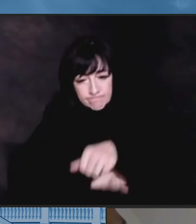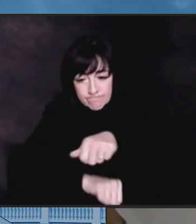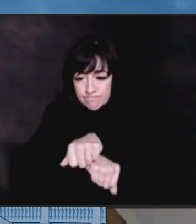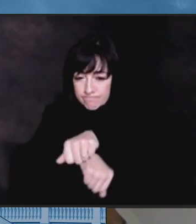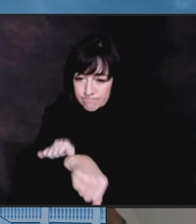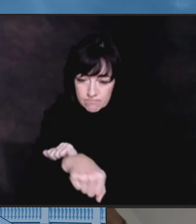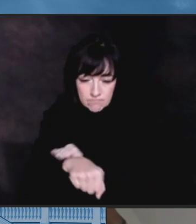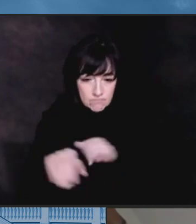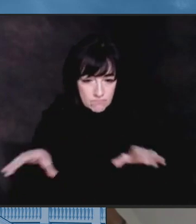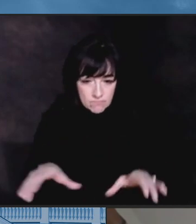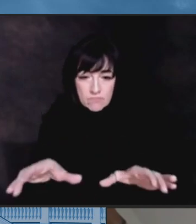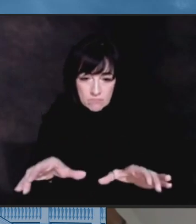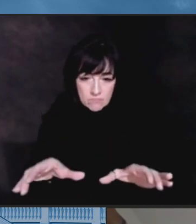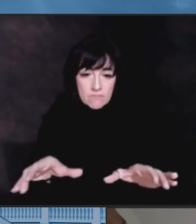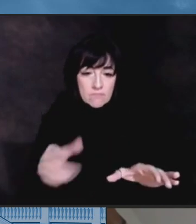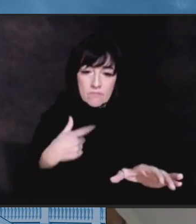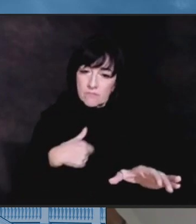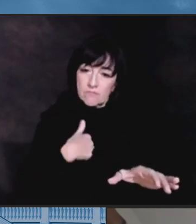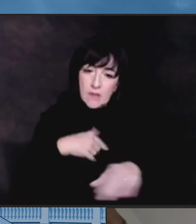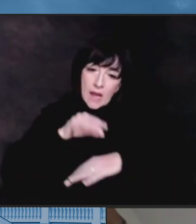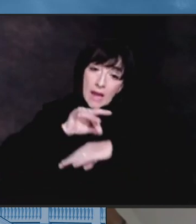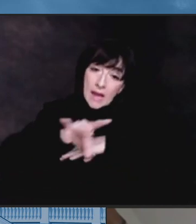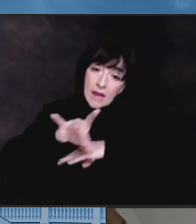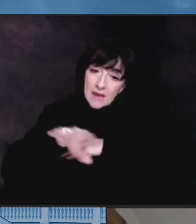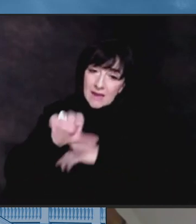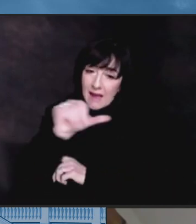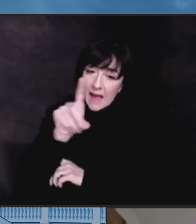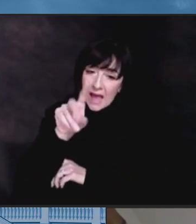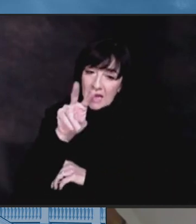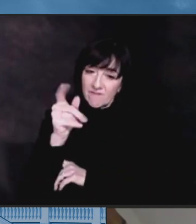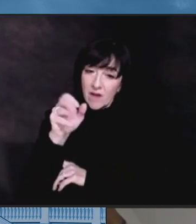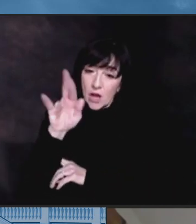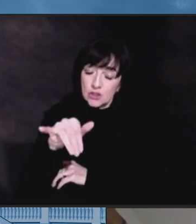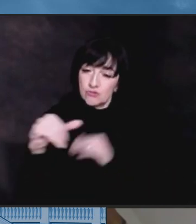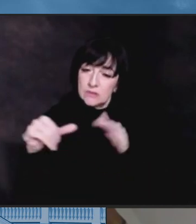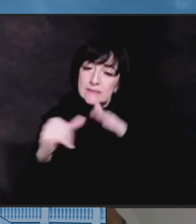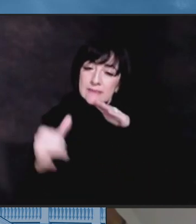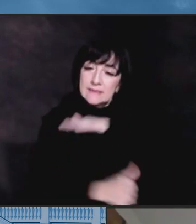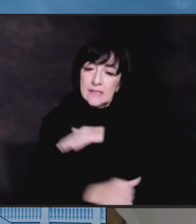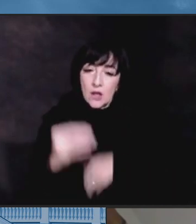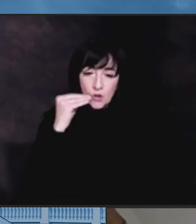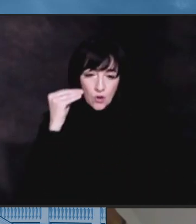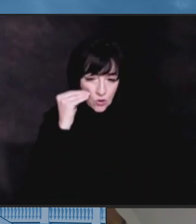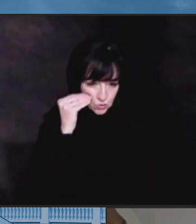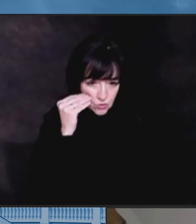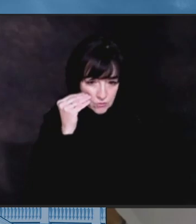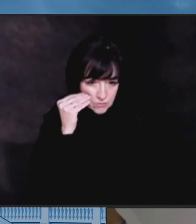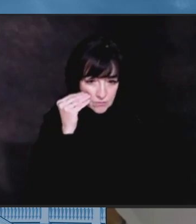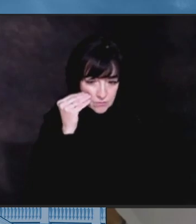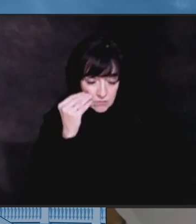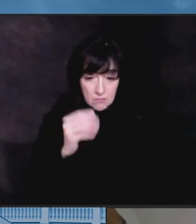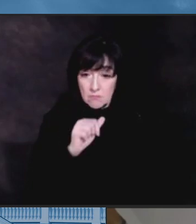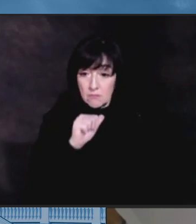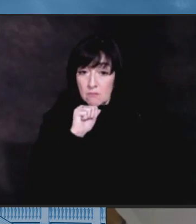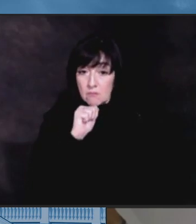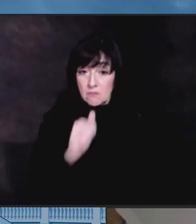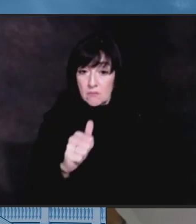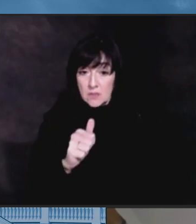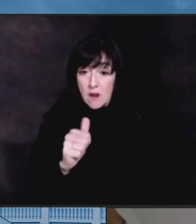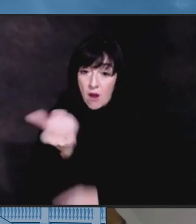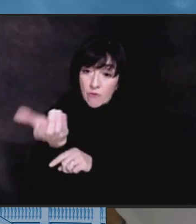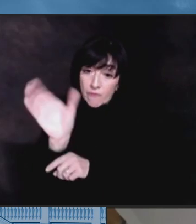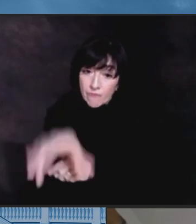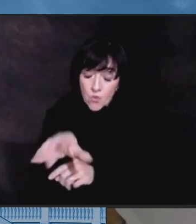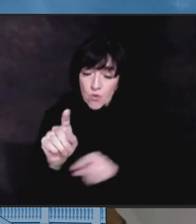declare a stay-at-home advisory, which is just that. We're just saying we need to reduce the risk, given